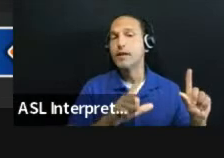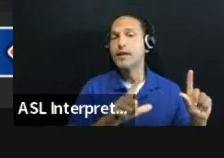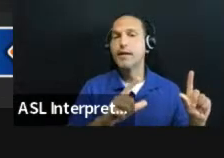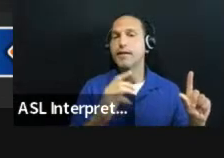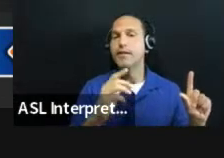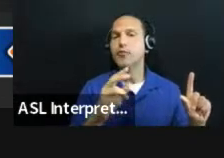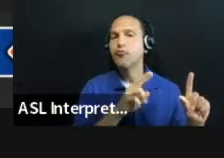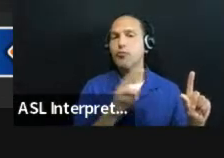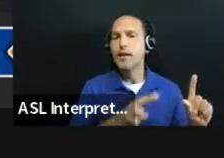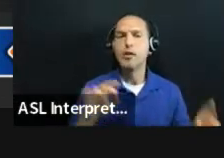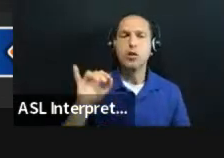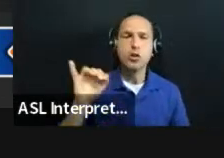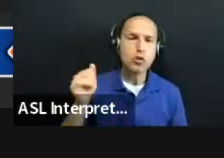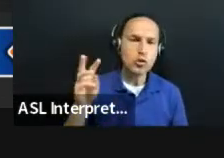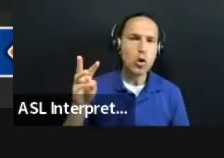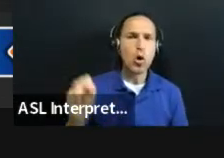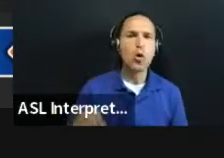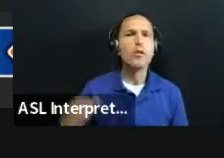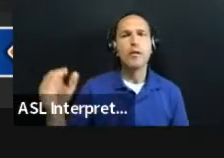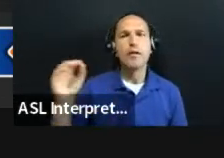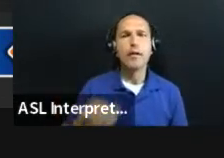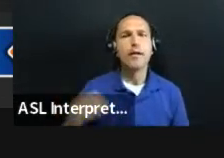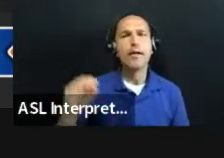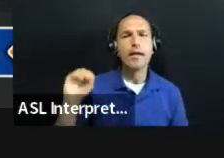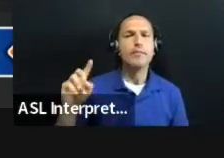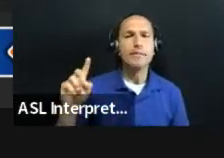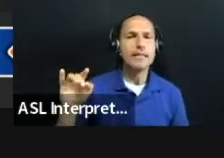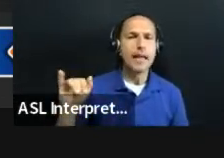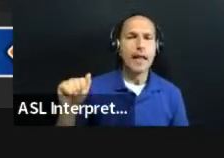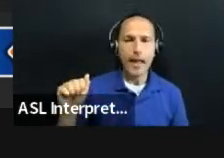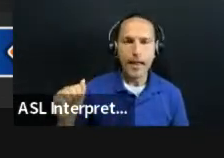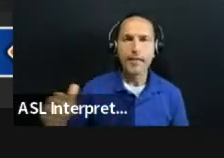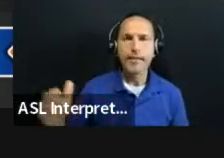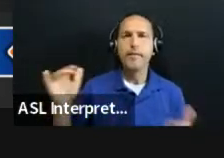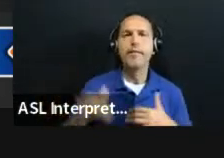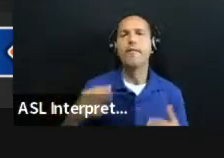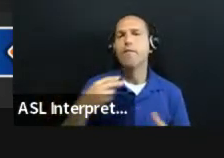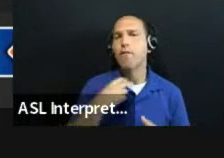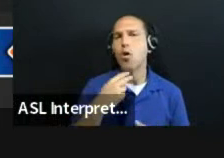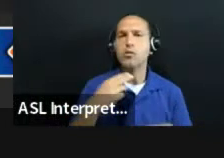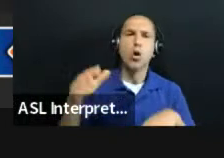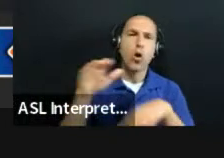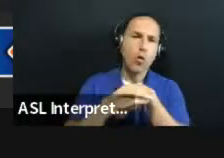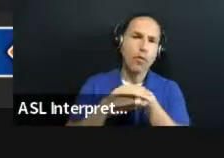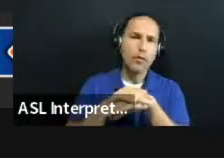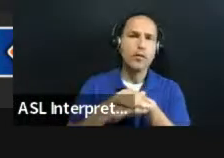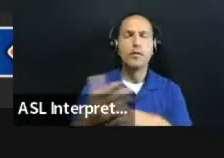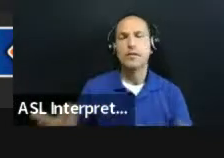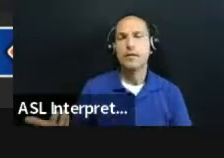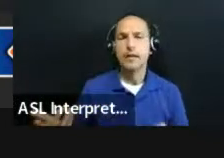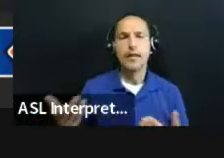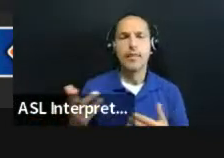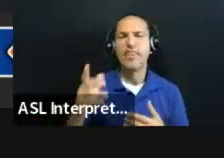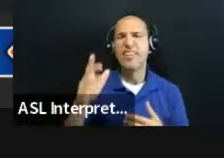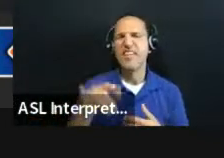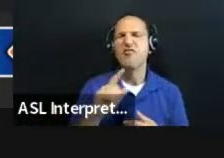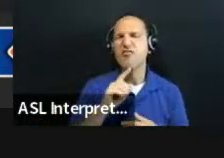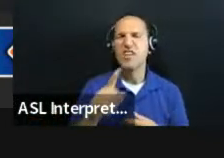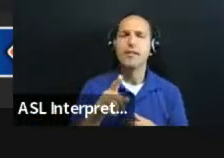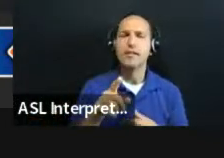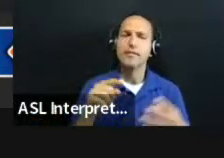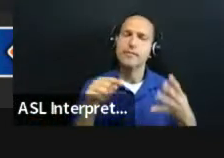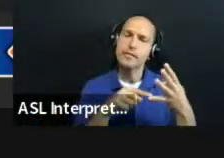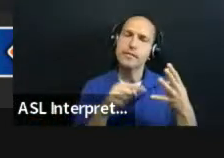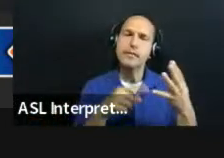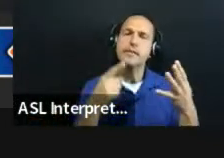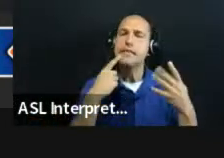as JAWS, NVDA, VoiceOver, right? So that just can really help you reach that robustness,